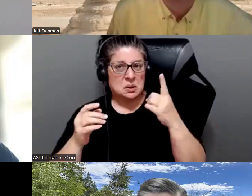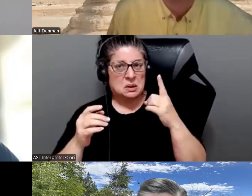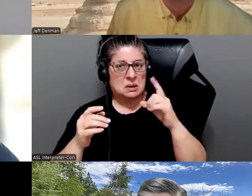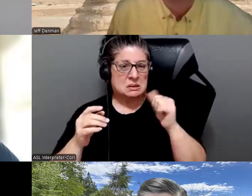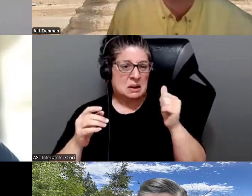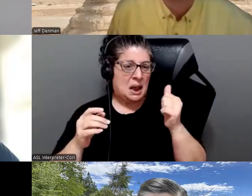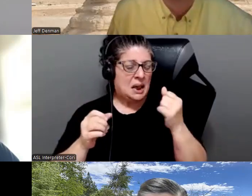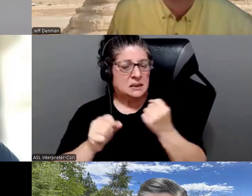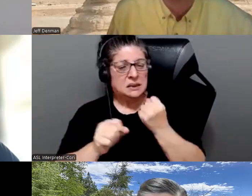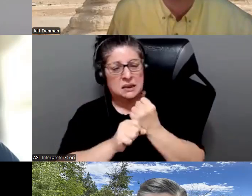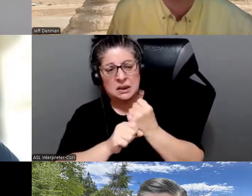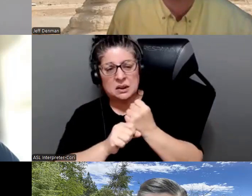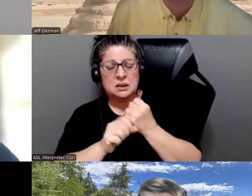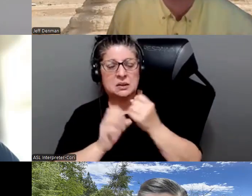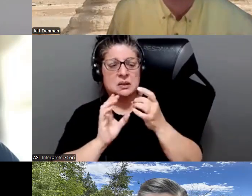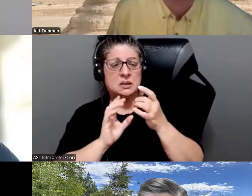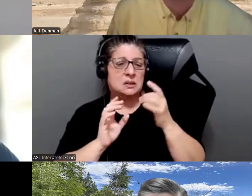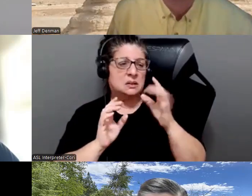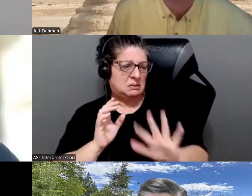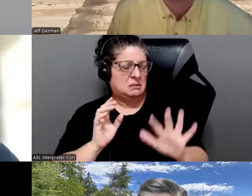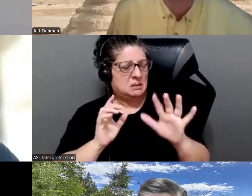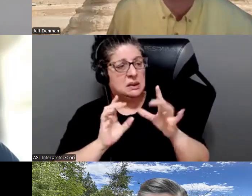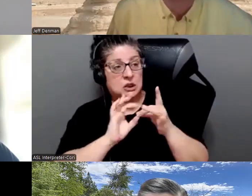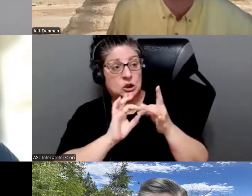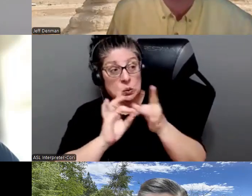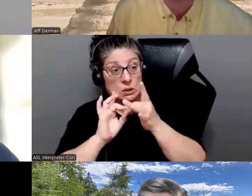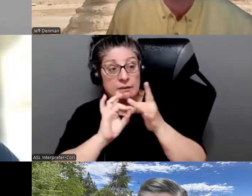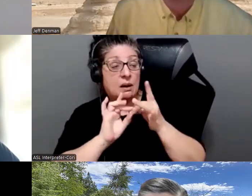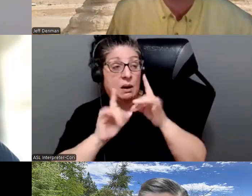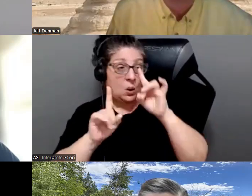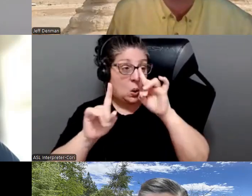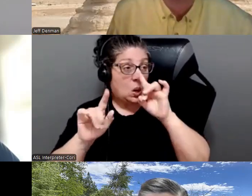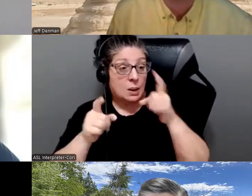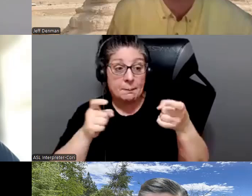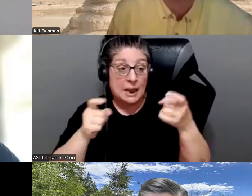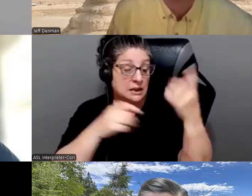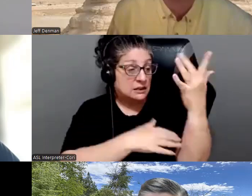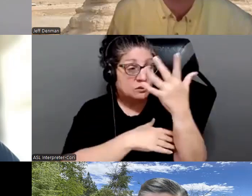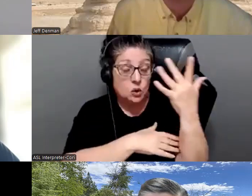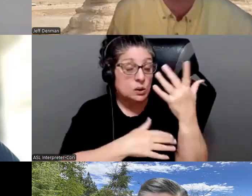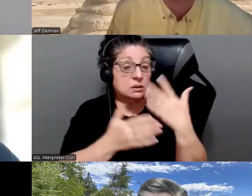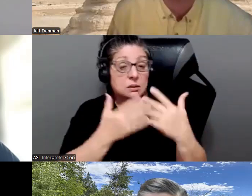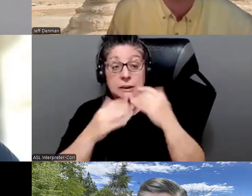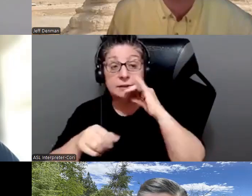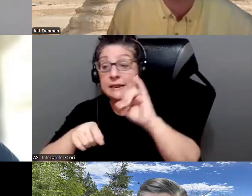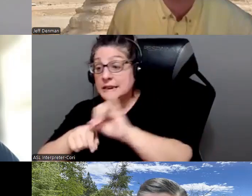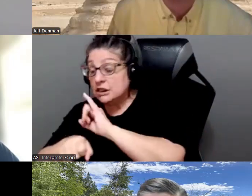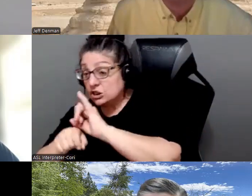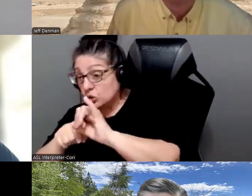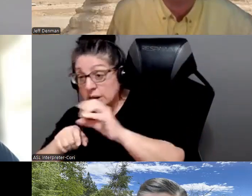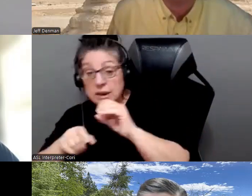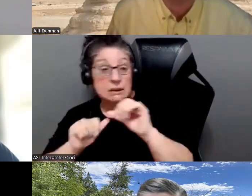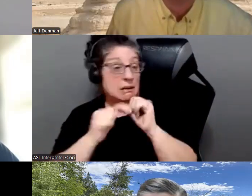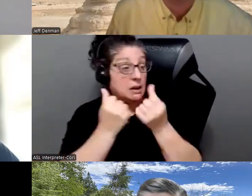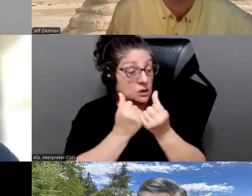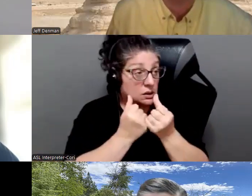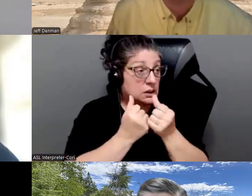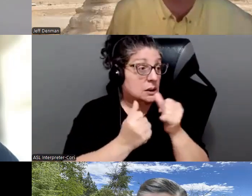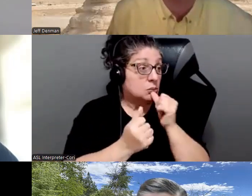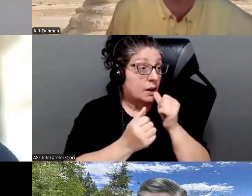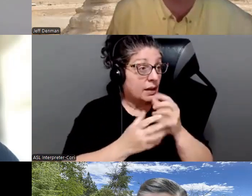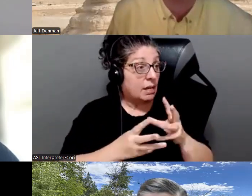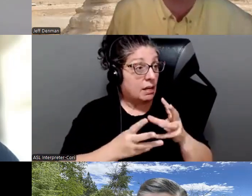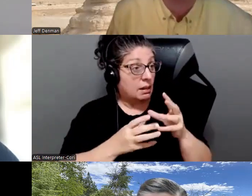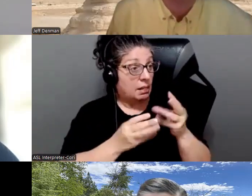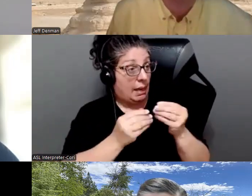fairly unified goal to manage forests, whether you're talking to industry or agencies or private landowners,